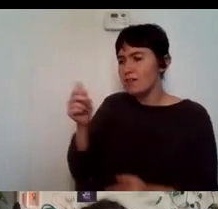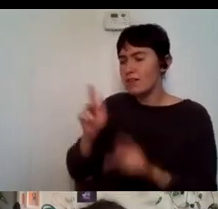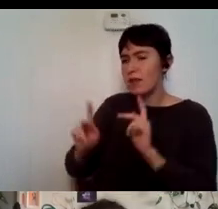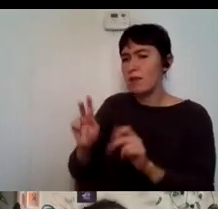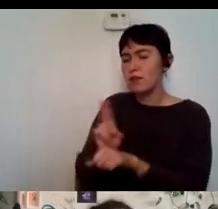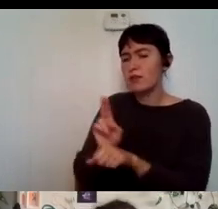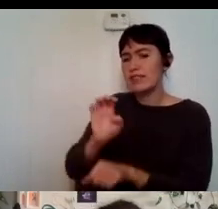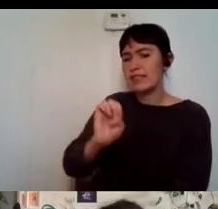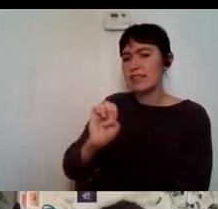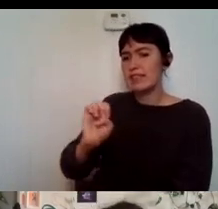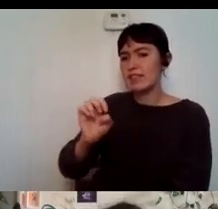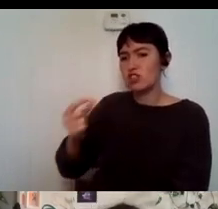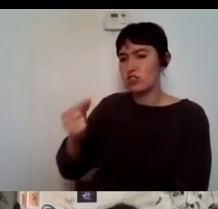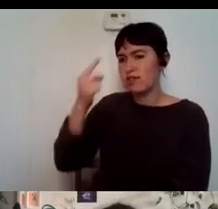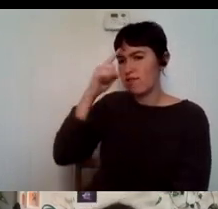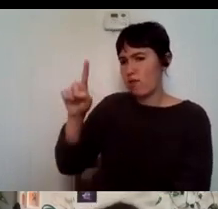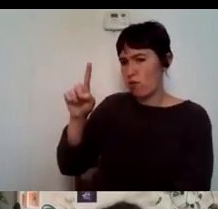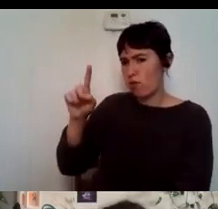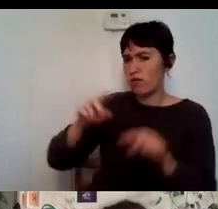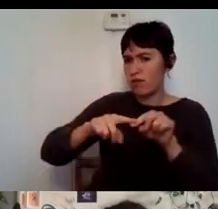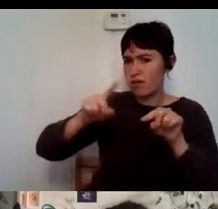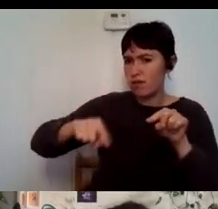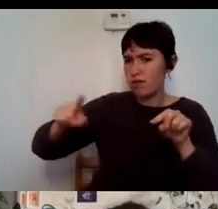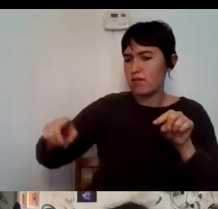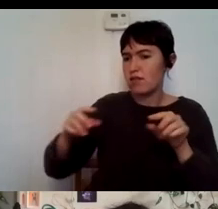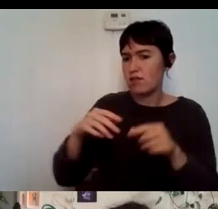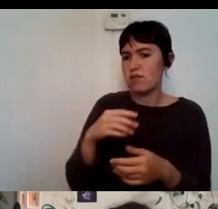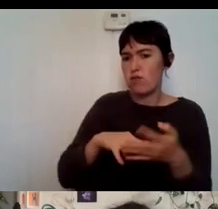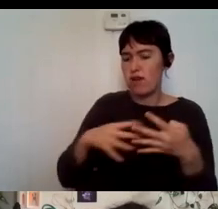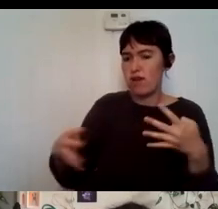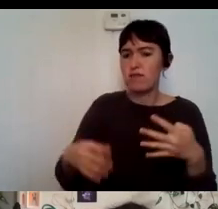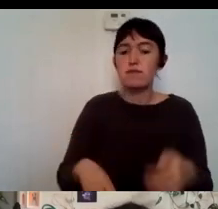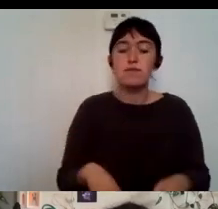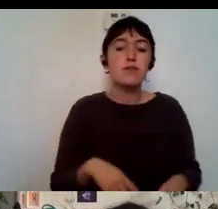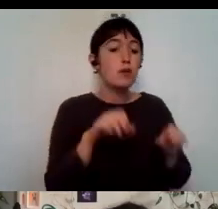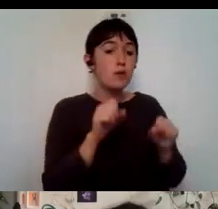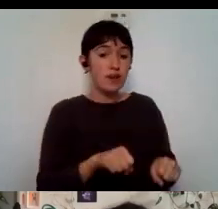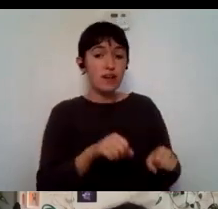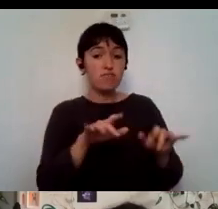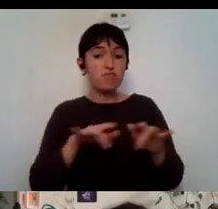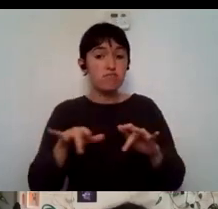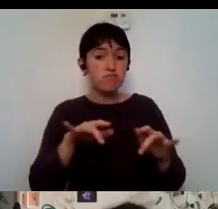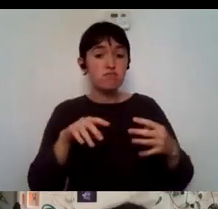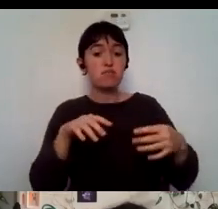So you can use EEG to record the brain's response to sound,